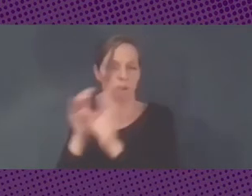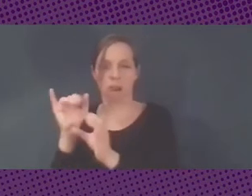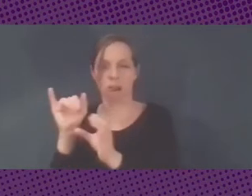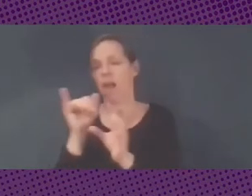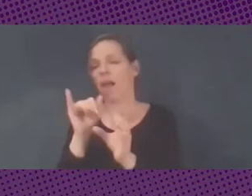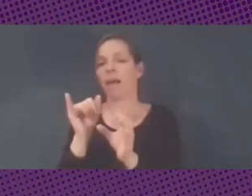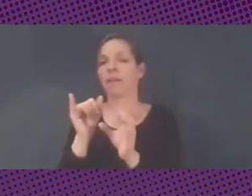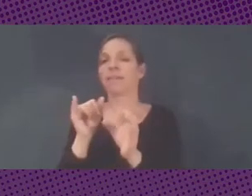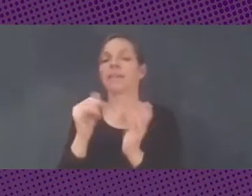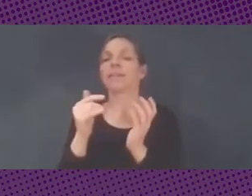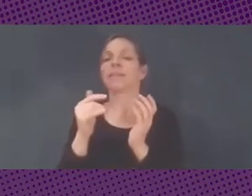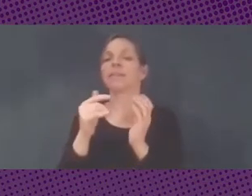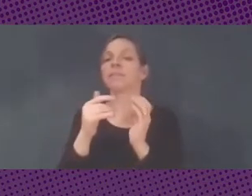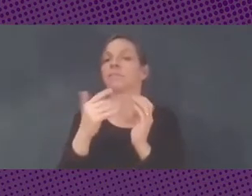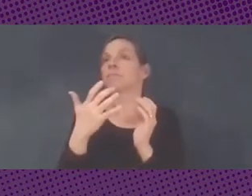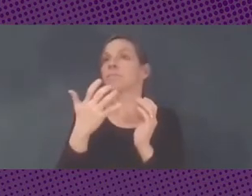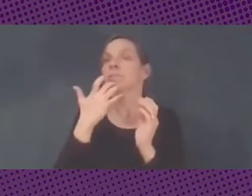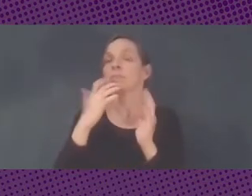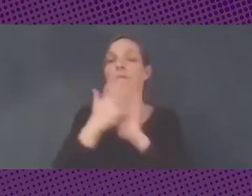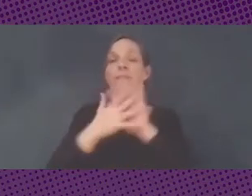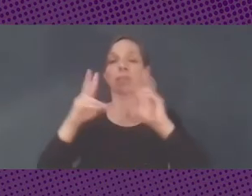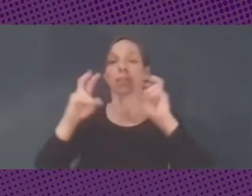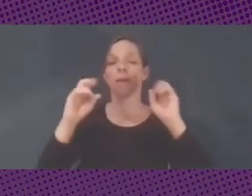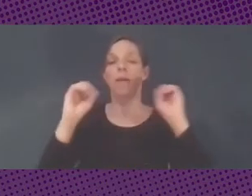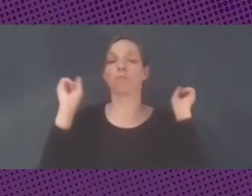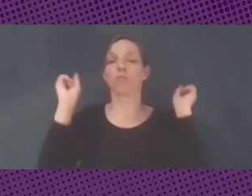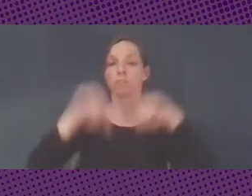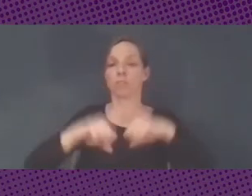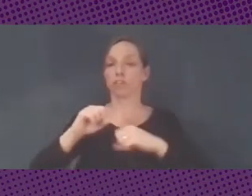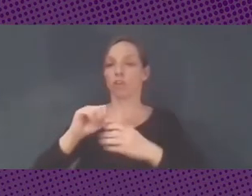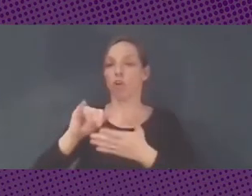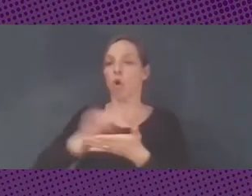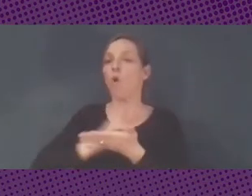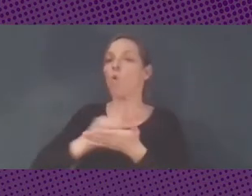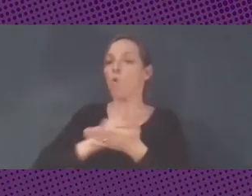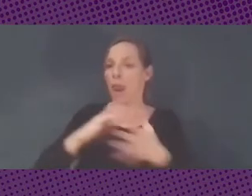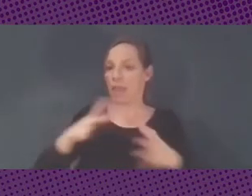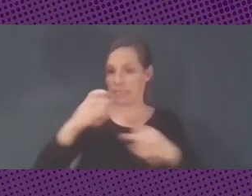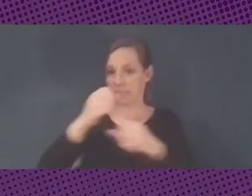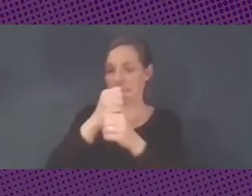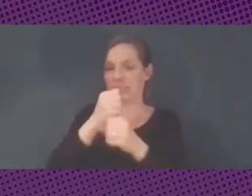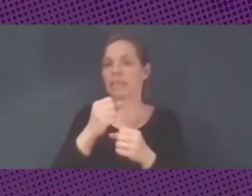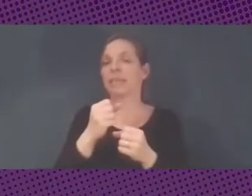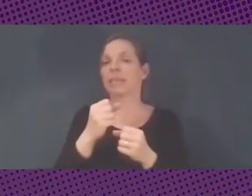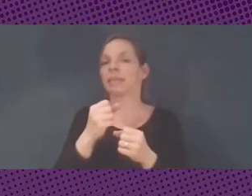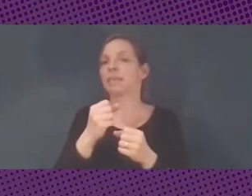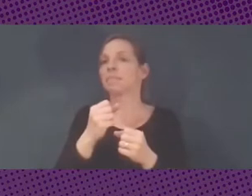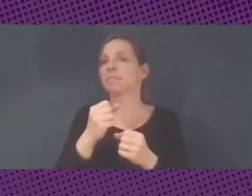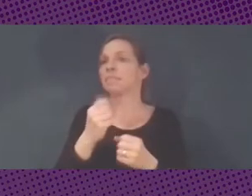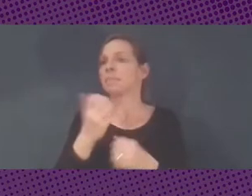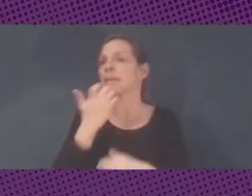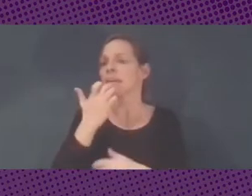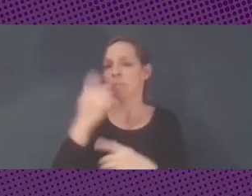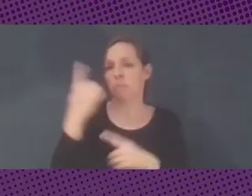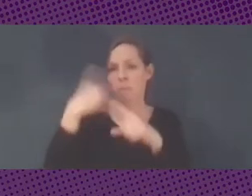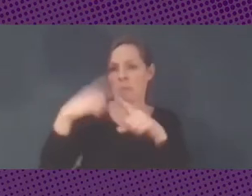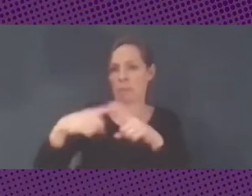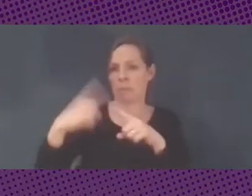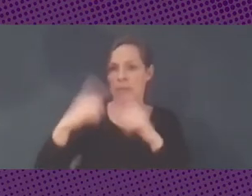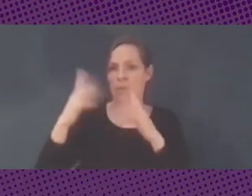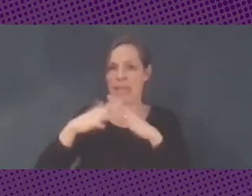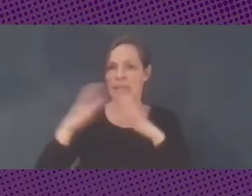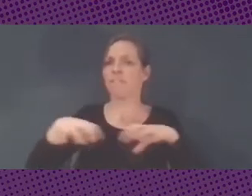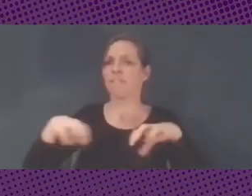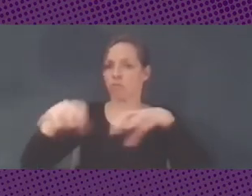finance for development. We see we see we examples of many types of infrastructure that is going to be that the